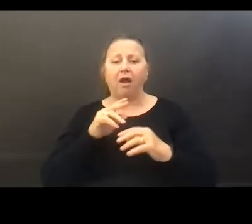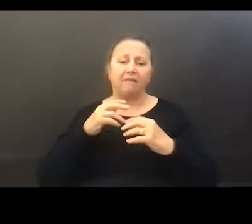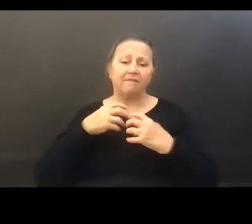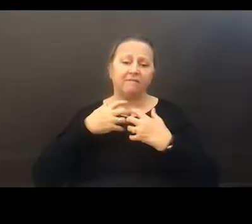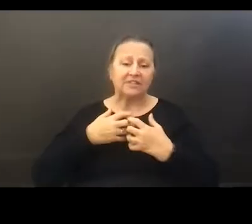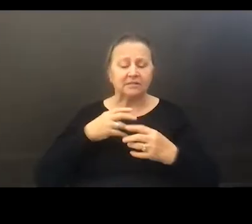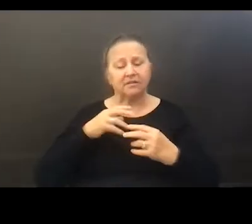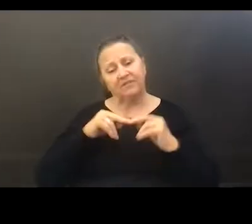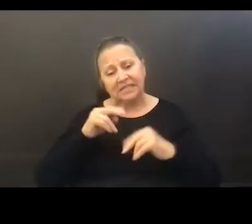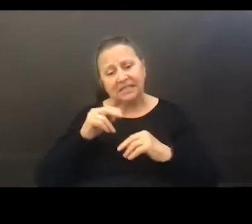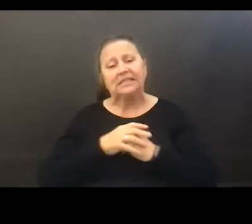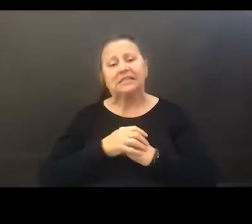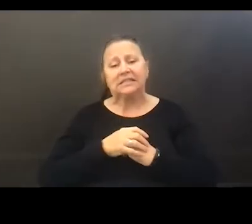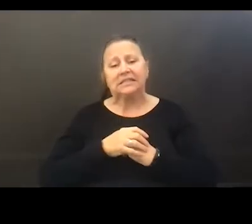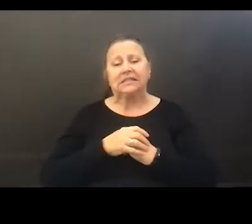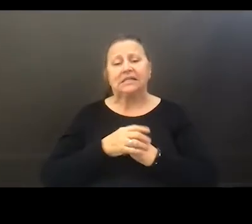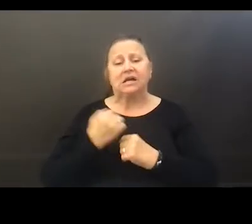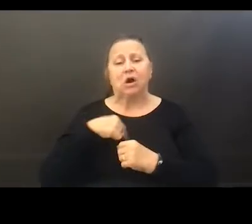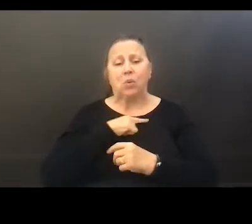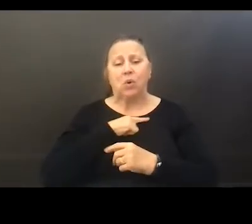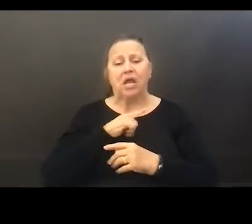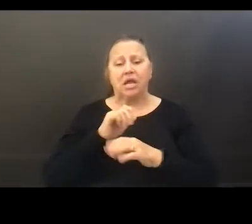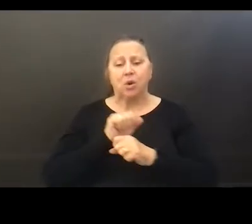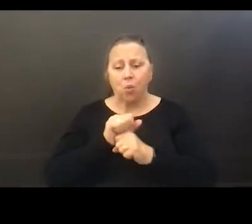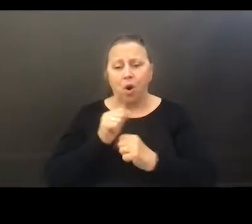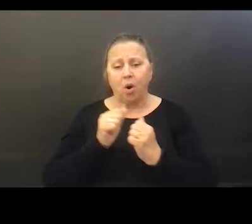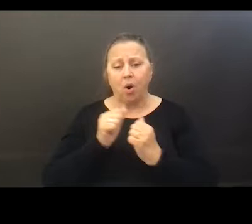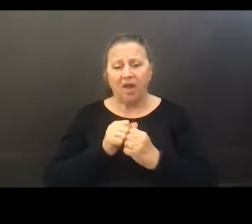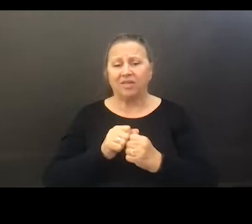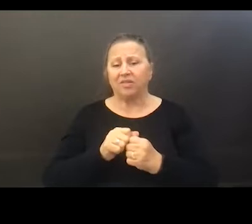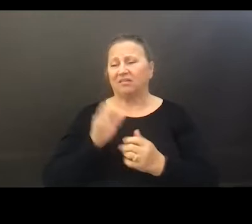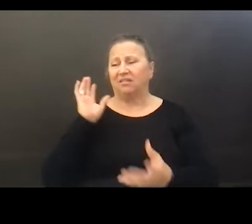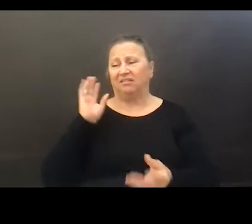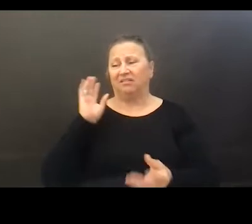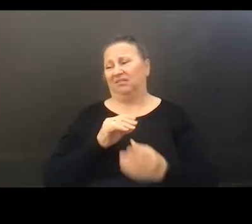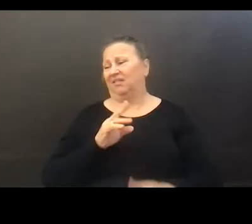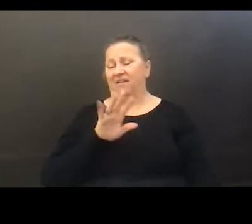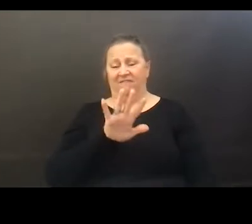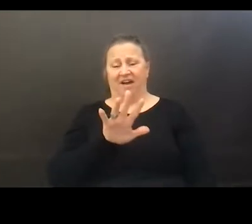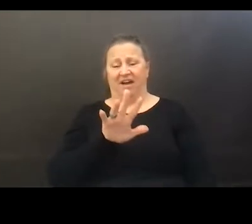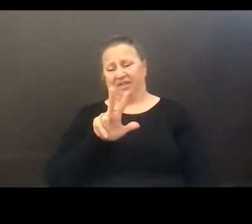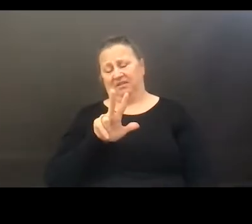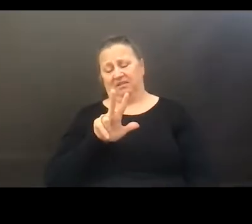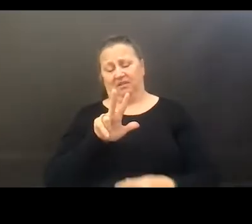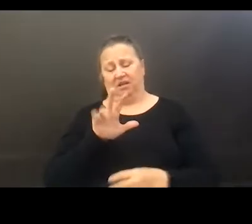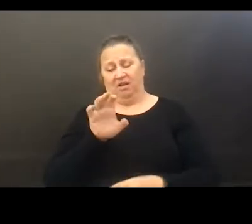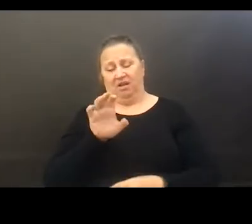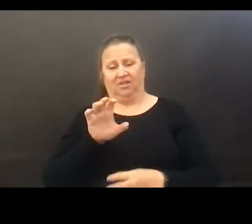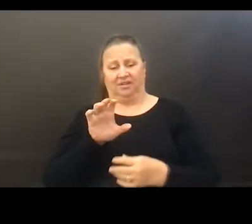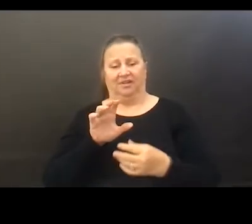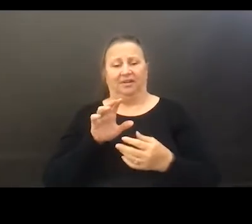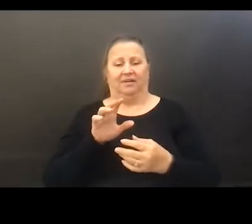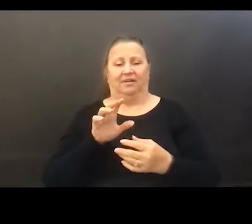of childcare for, as I said, 5,300 plus kids throughout the 9-county area. That